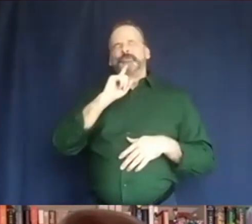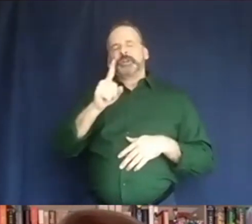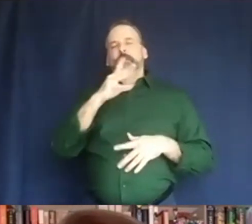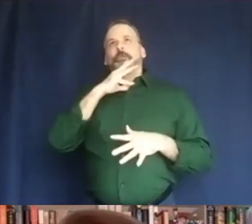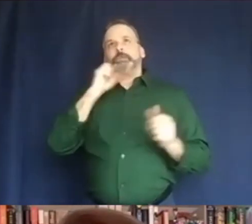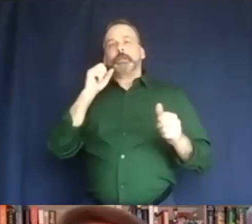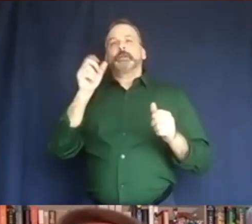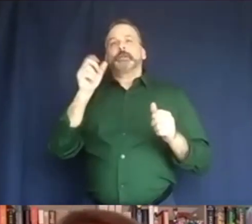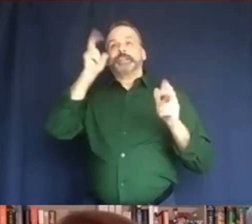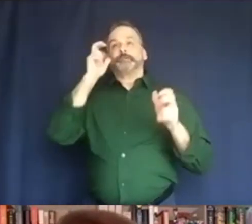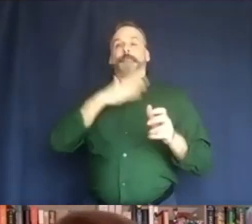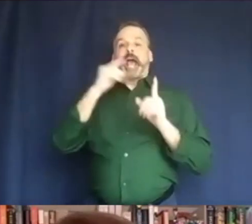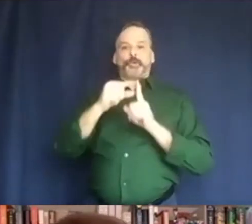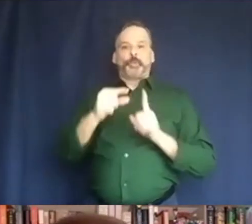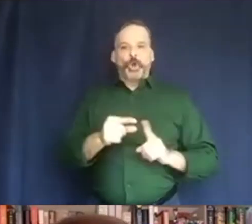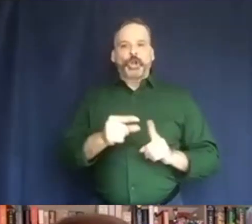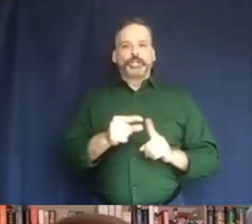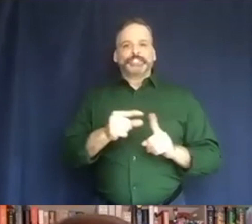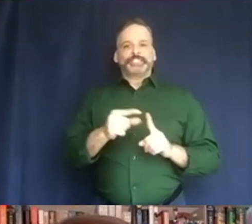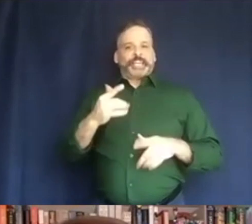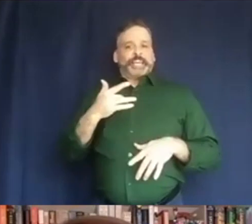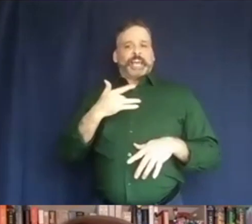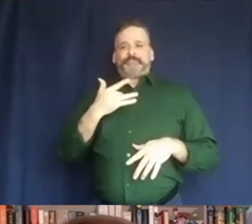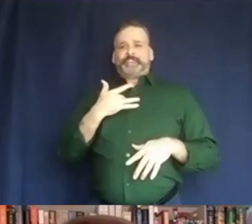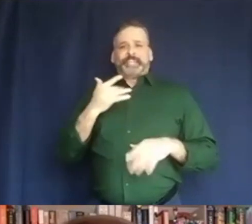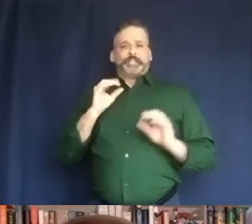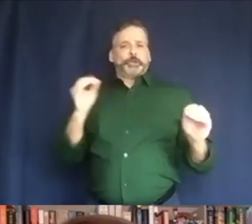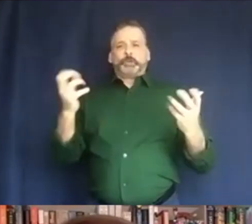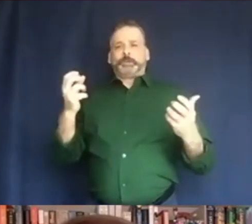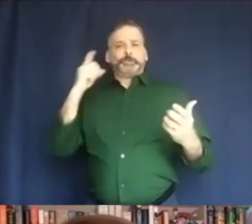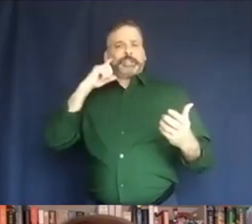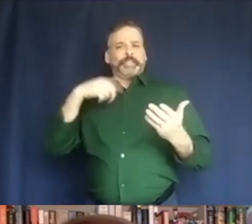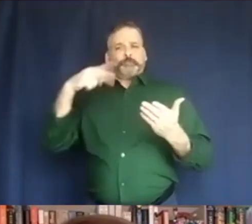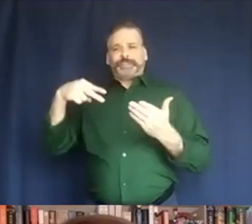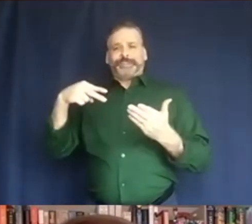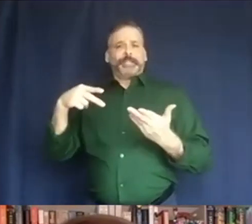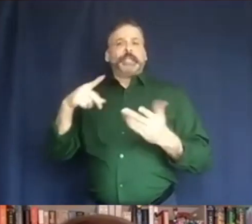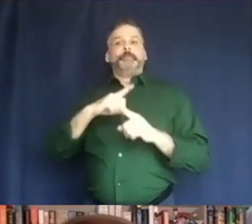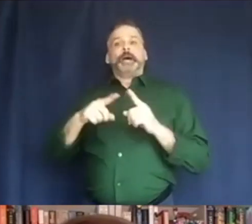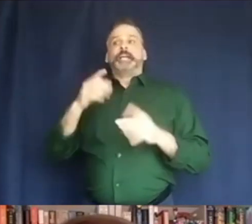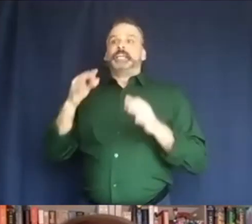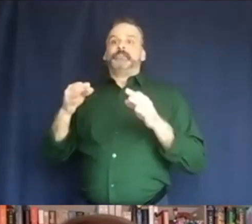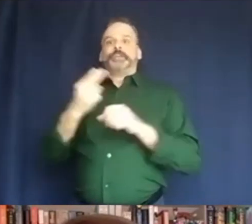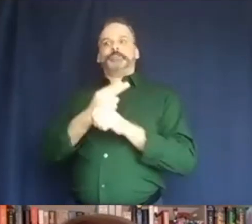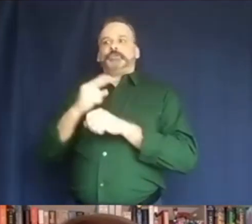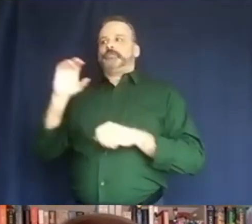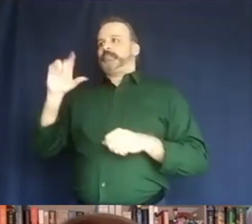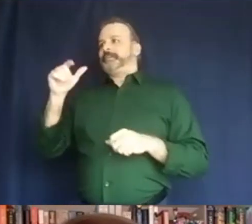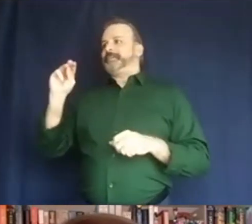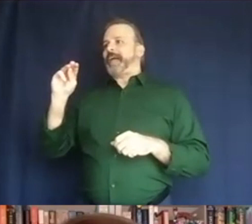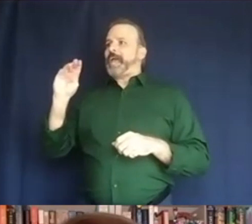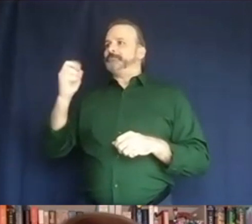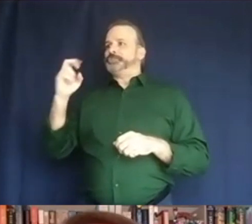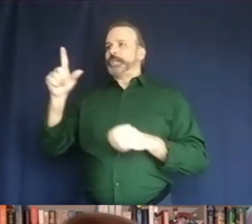words. Like, I'm really, like, I feel like no one wants to hear me read anything. But, like, what if we, like, used clamshells to commune with the